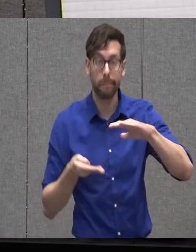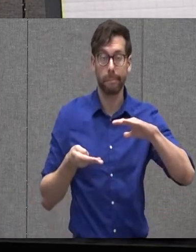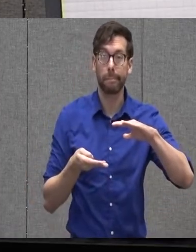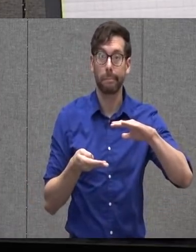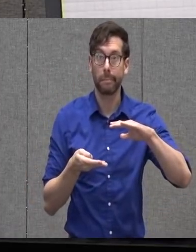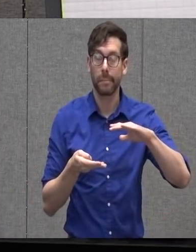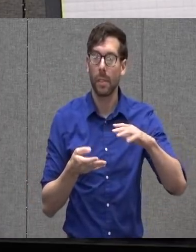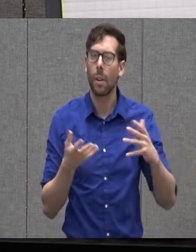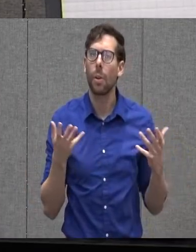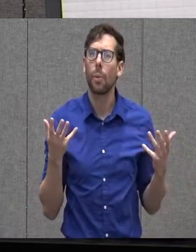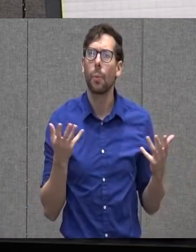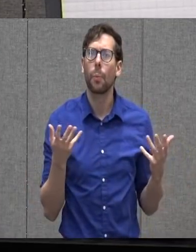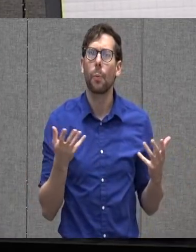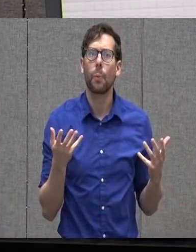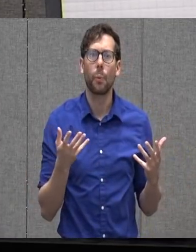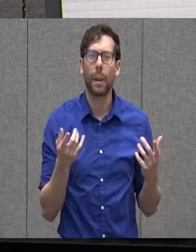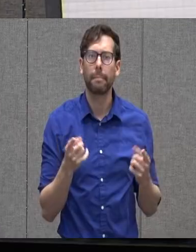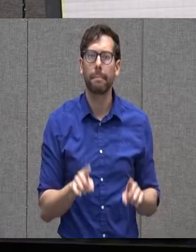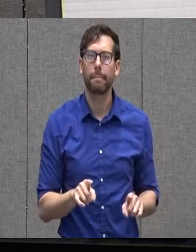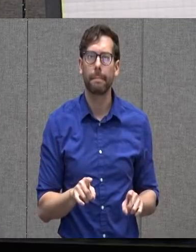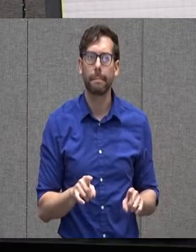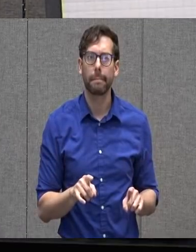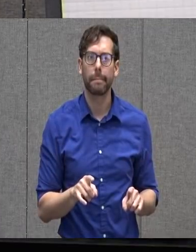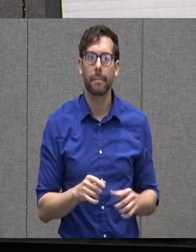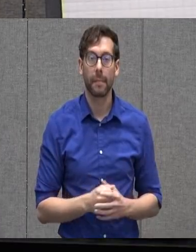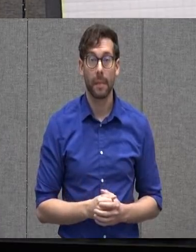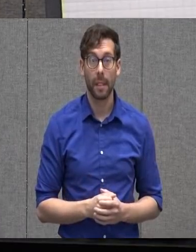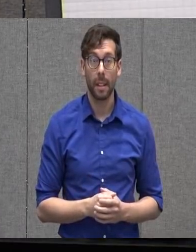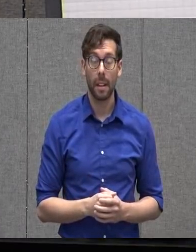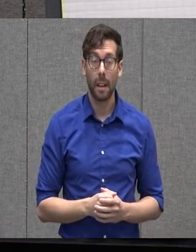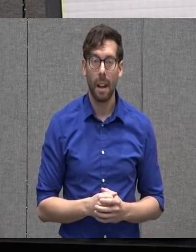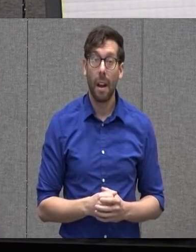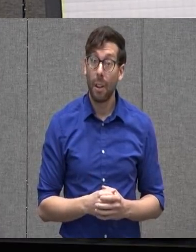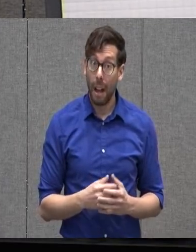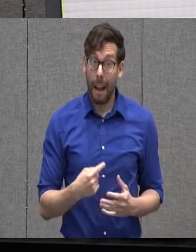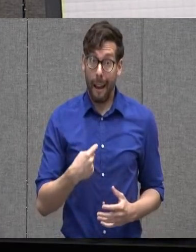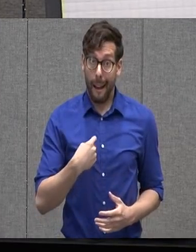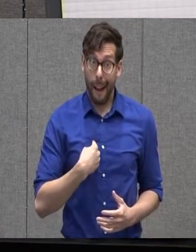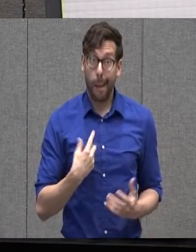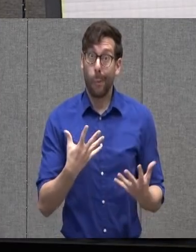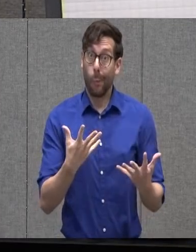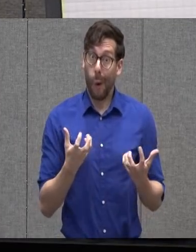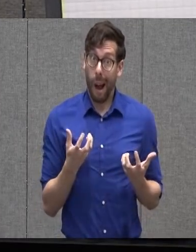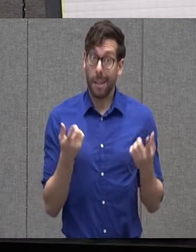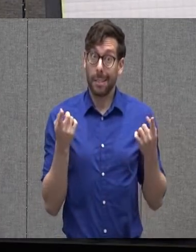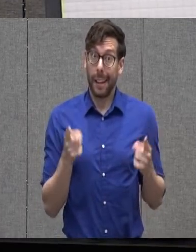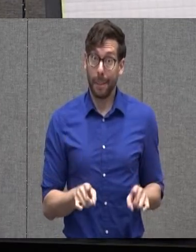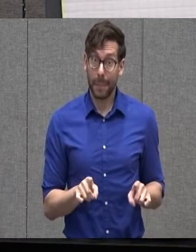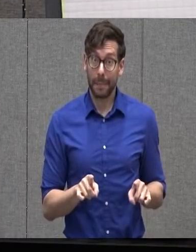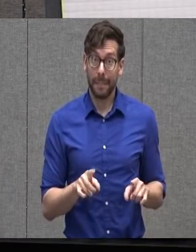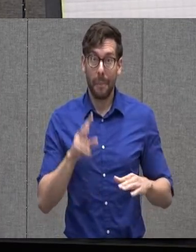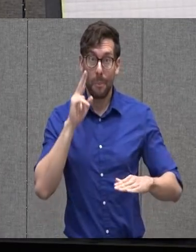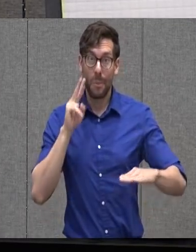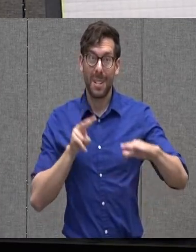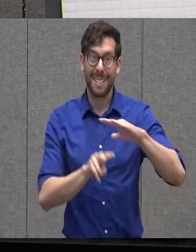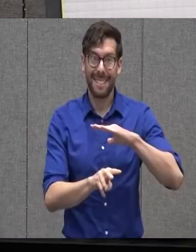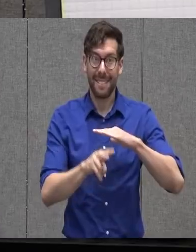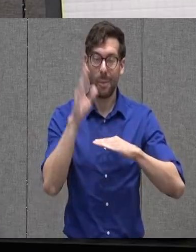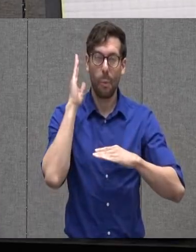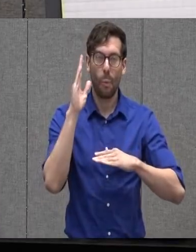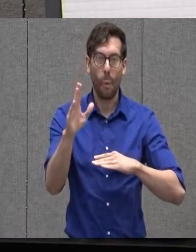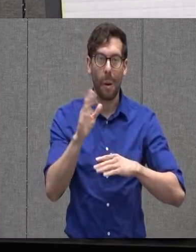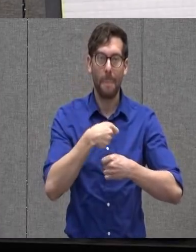get? Well, I'll tell you what I would like to get. I predict that I will get a cake.